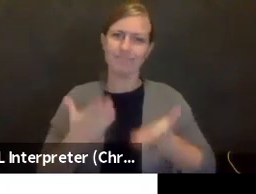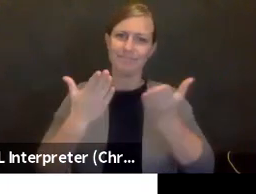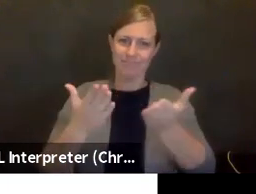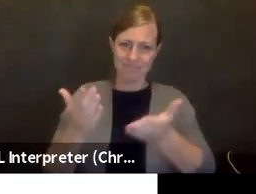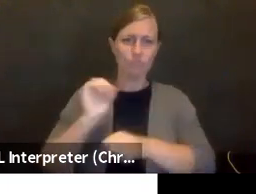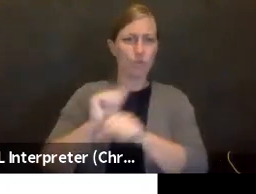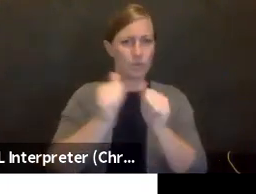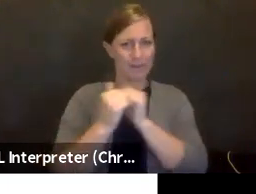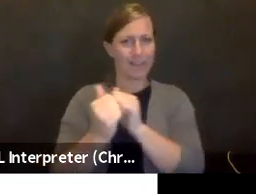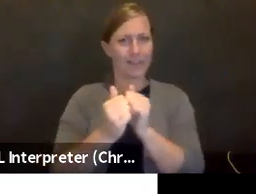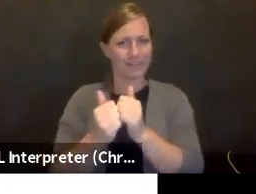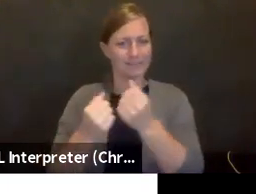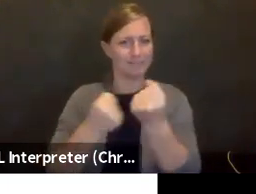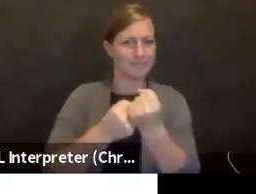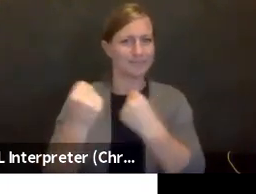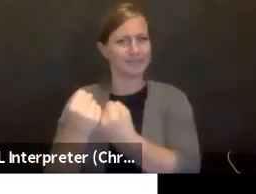assist.